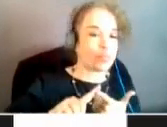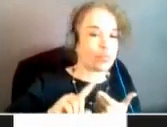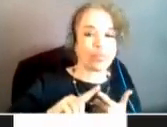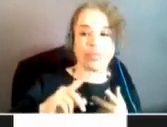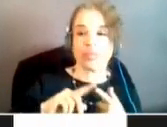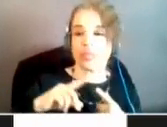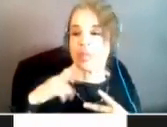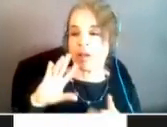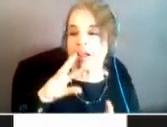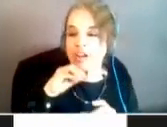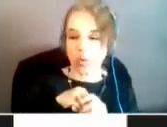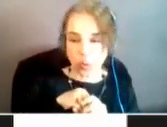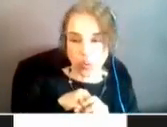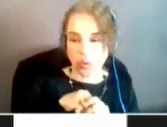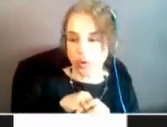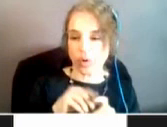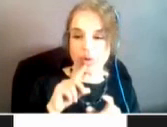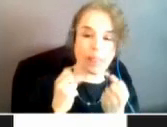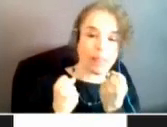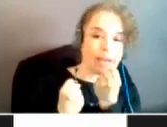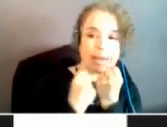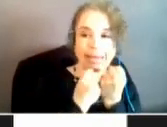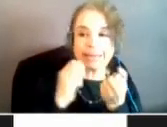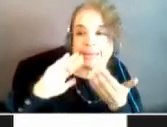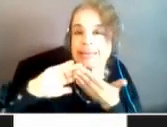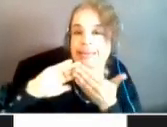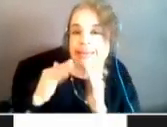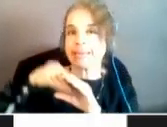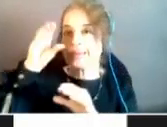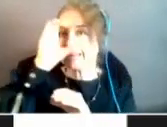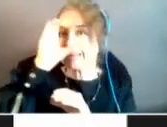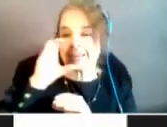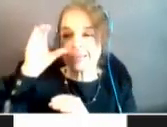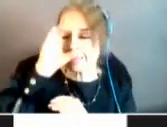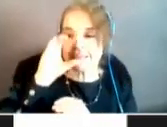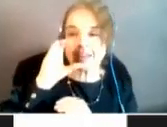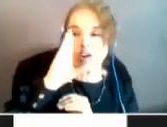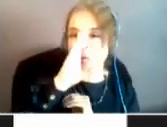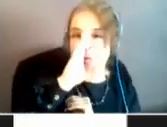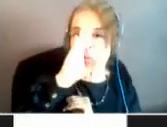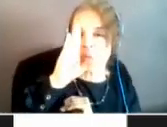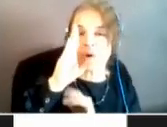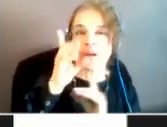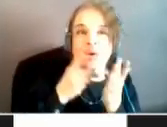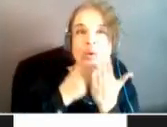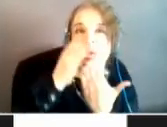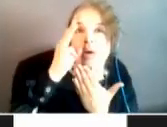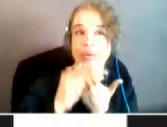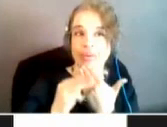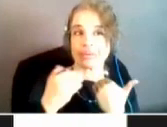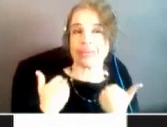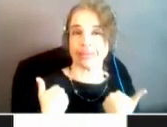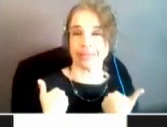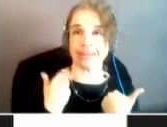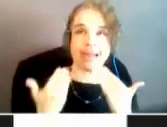symptoms, including support with community outreach and direct service. There is also the program to enhance